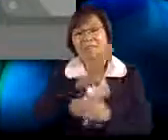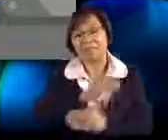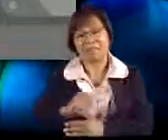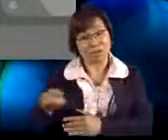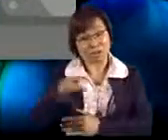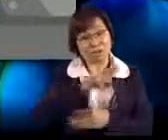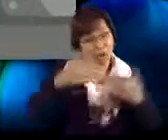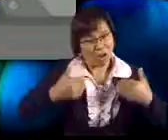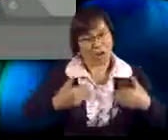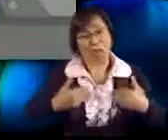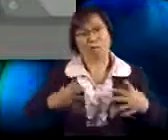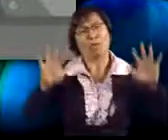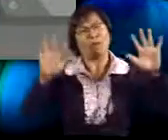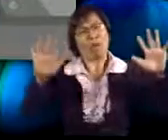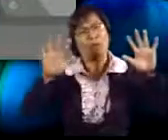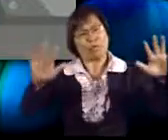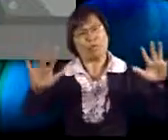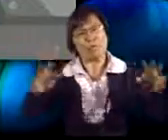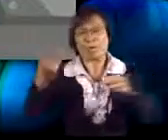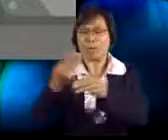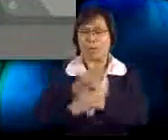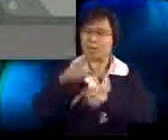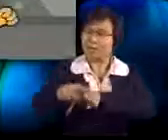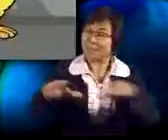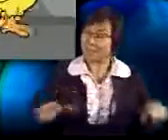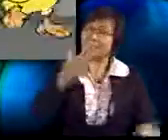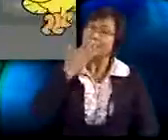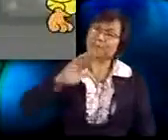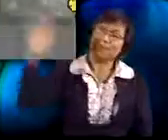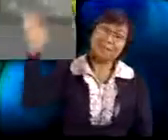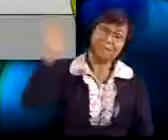you have such a wonderful math lab. Bye. Bye.